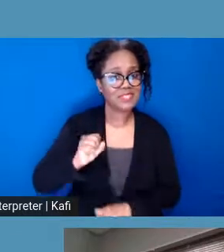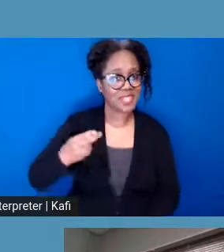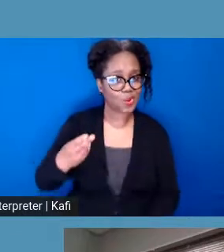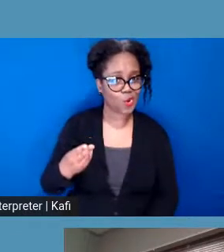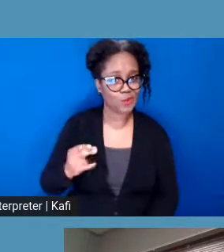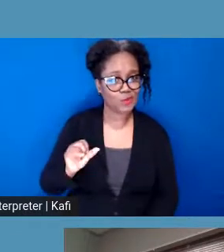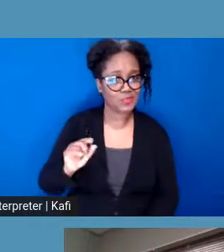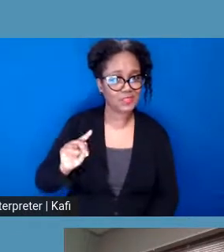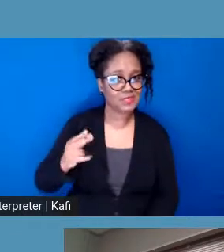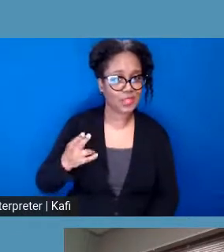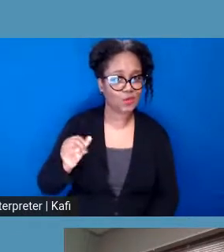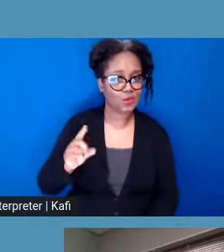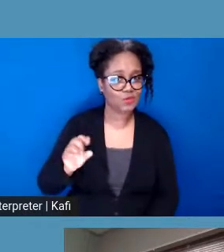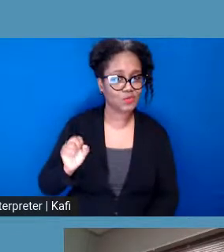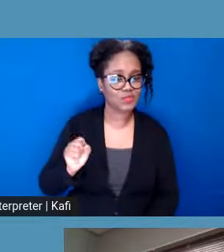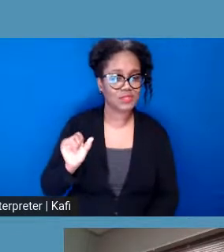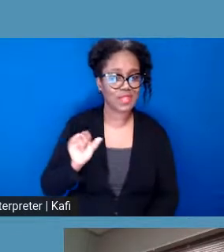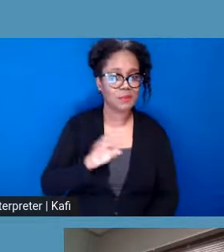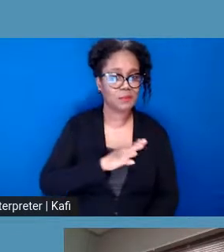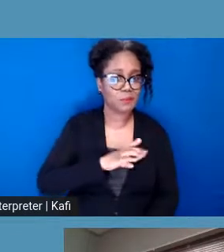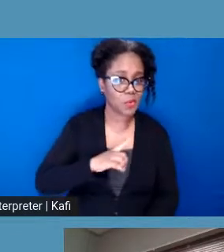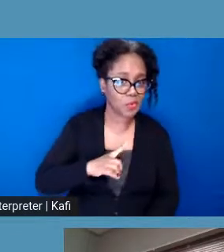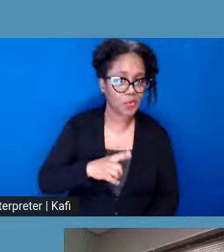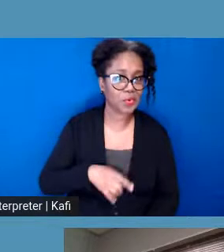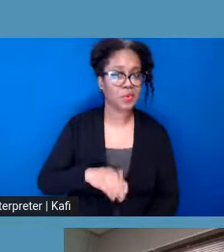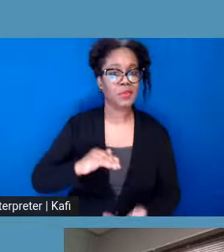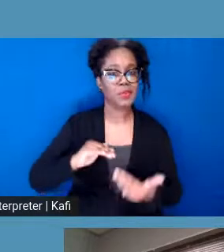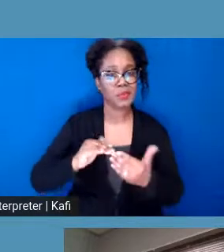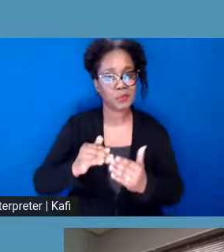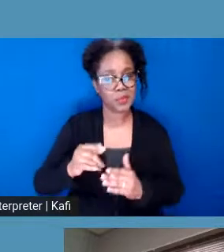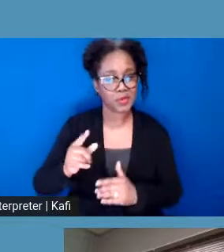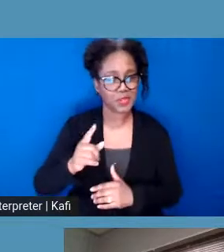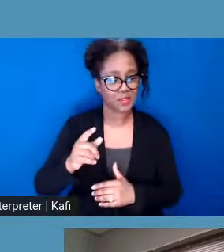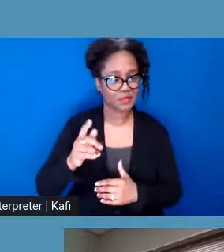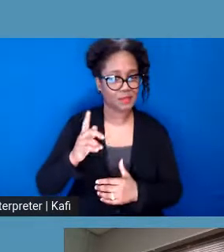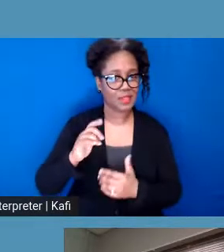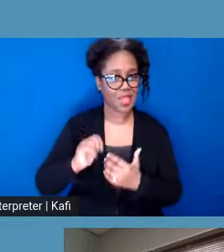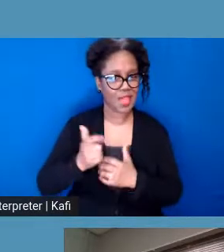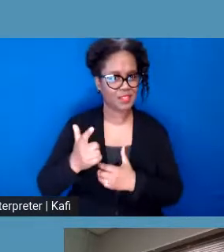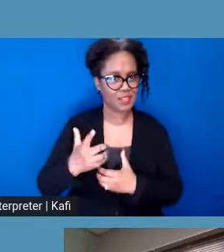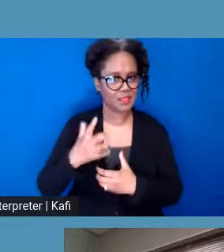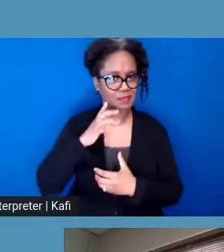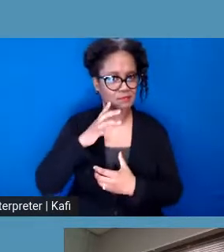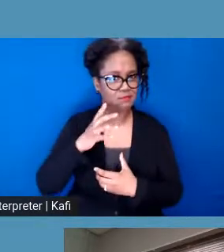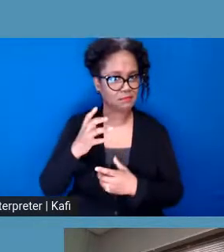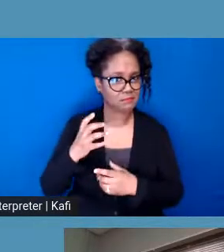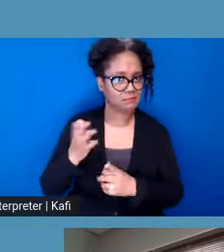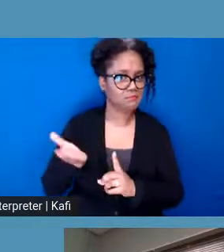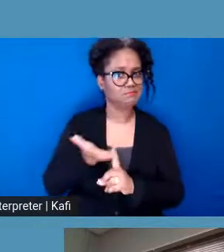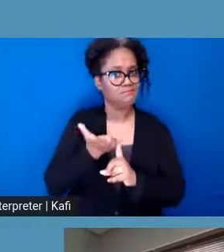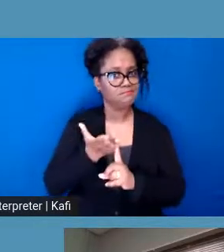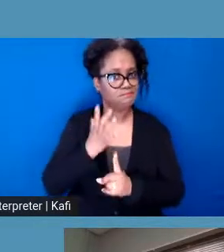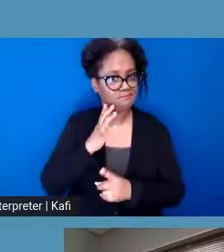And what are the best ways to educate them on what this process looks like, and how do you involve them?